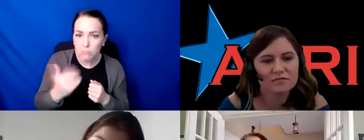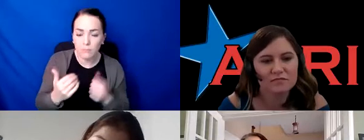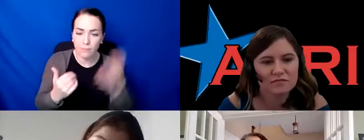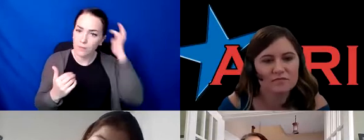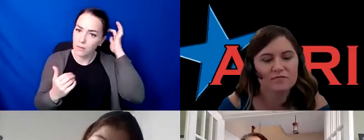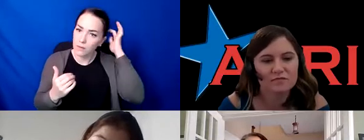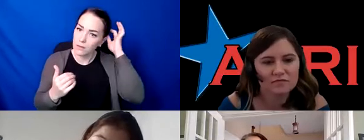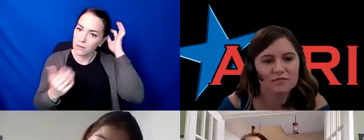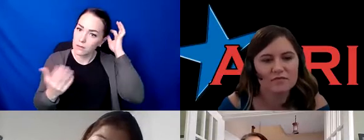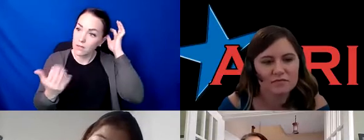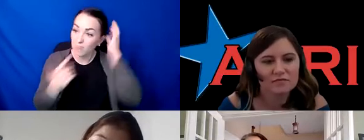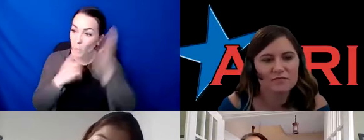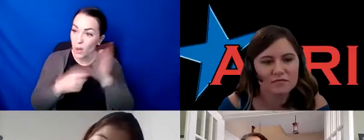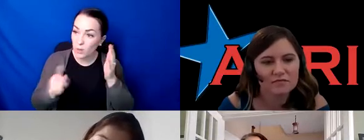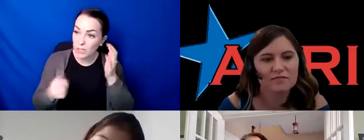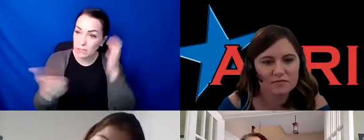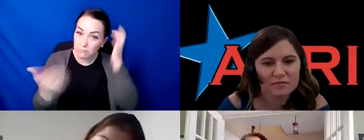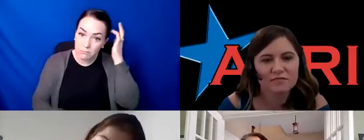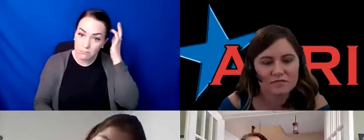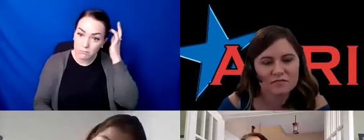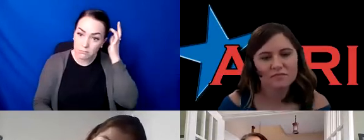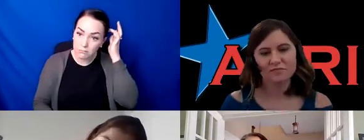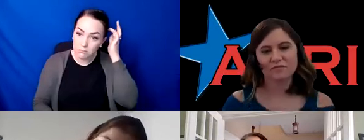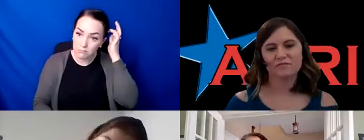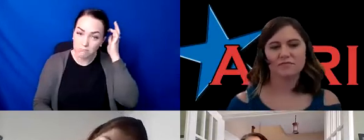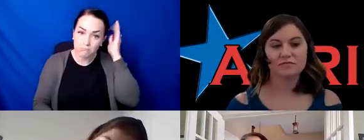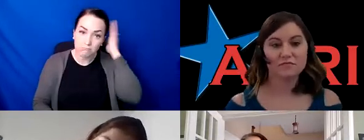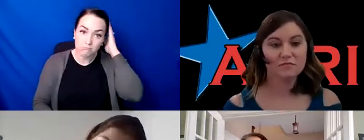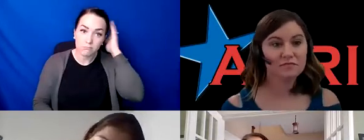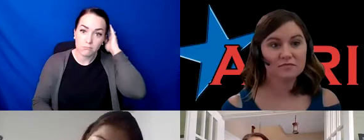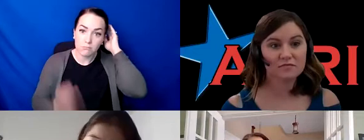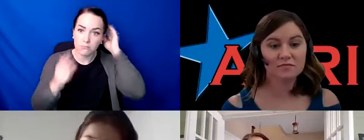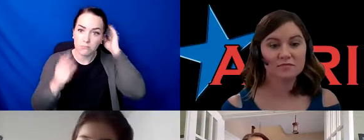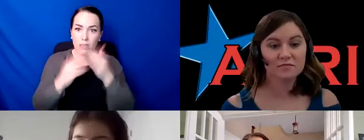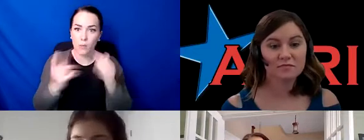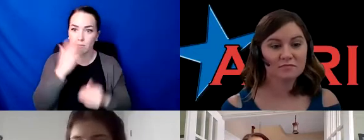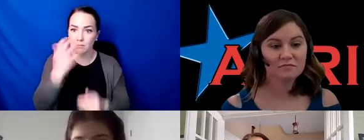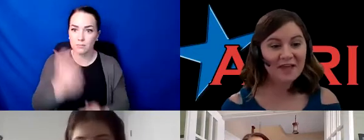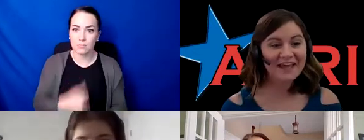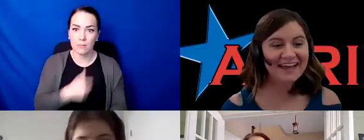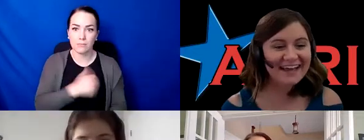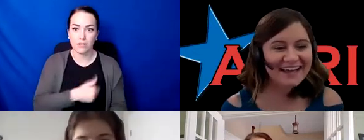need? And what do you need? Yes. Awesome. Sorry.